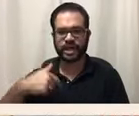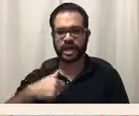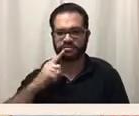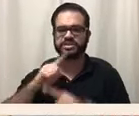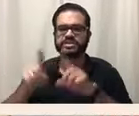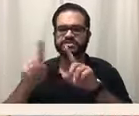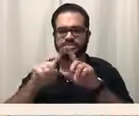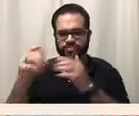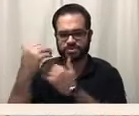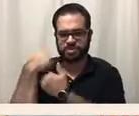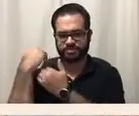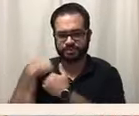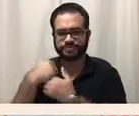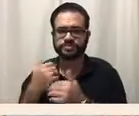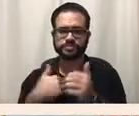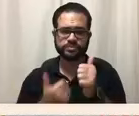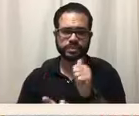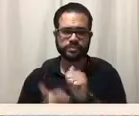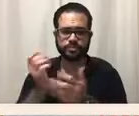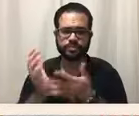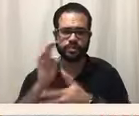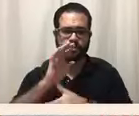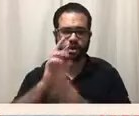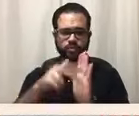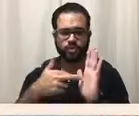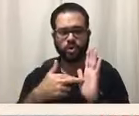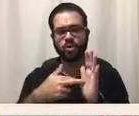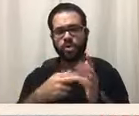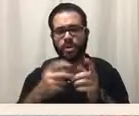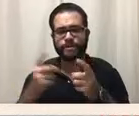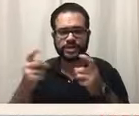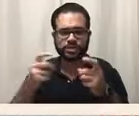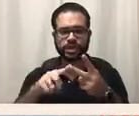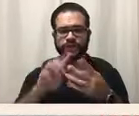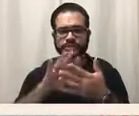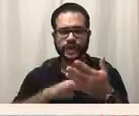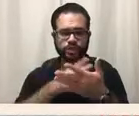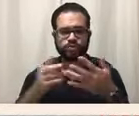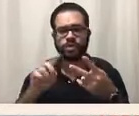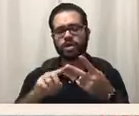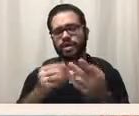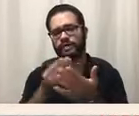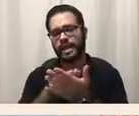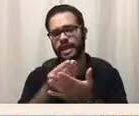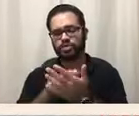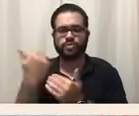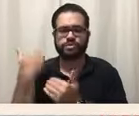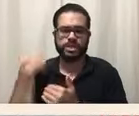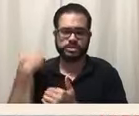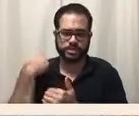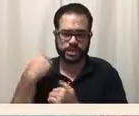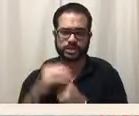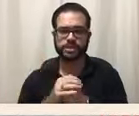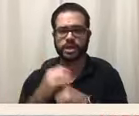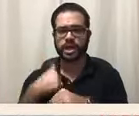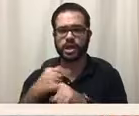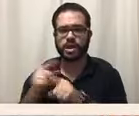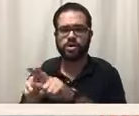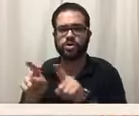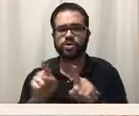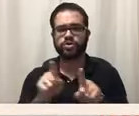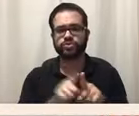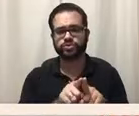primary roles are administrative, scheduling, and financial responsibilities. I also do